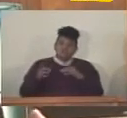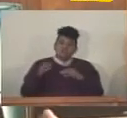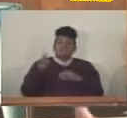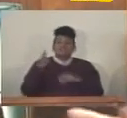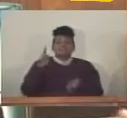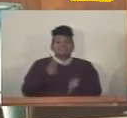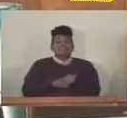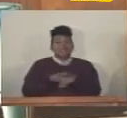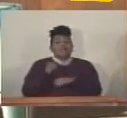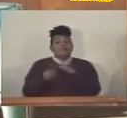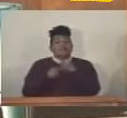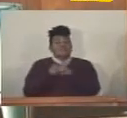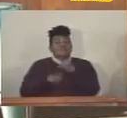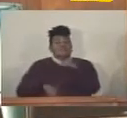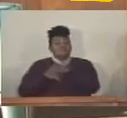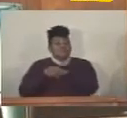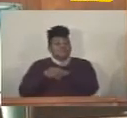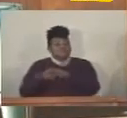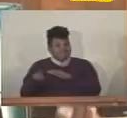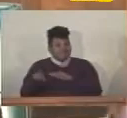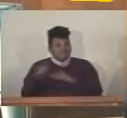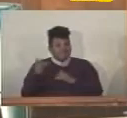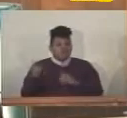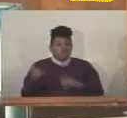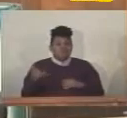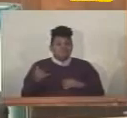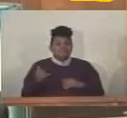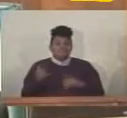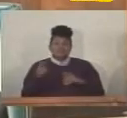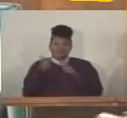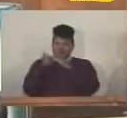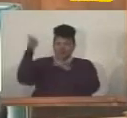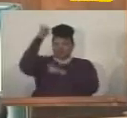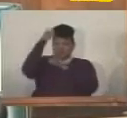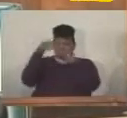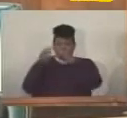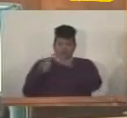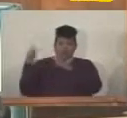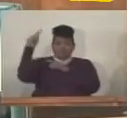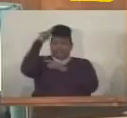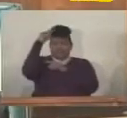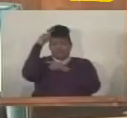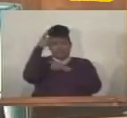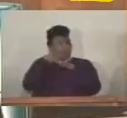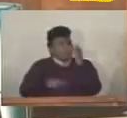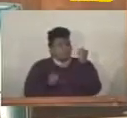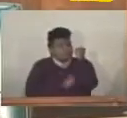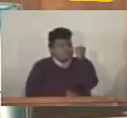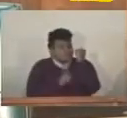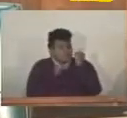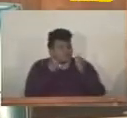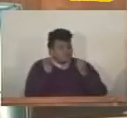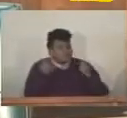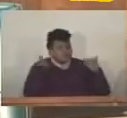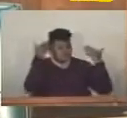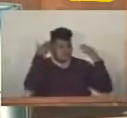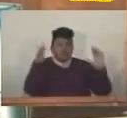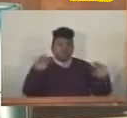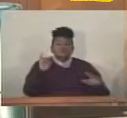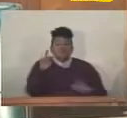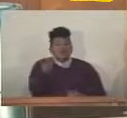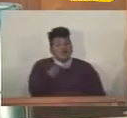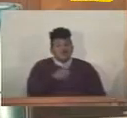the parish court? Can't be, because the statute is going to say